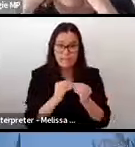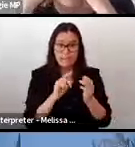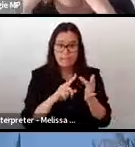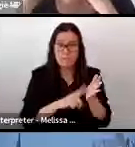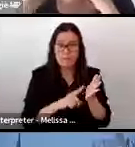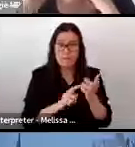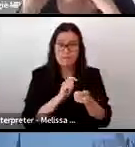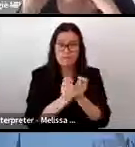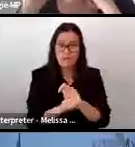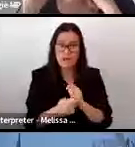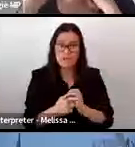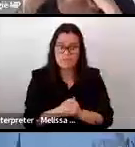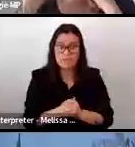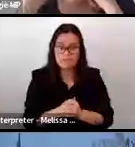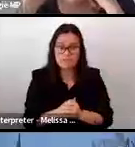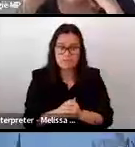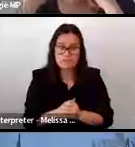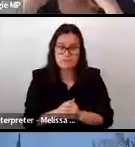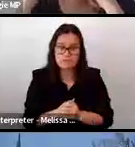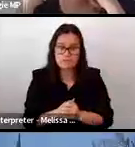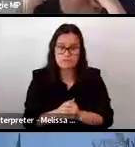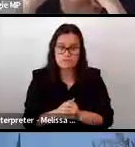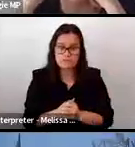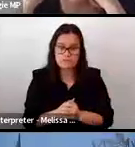voted in the House.